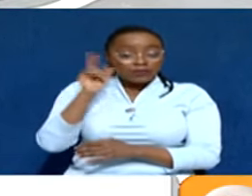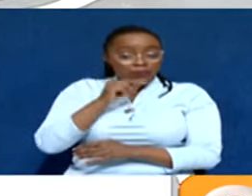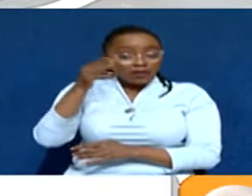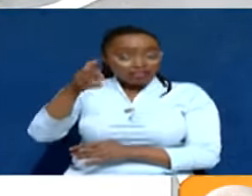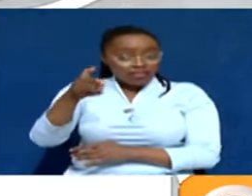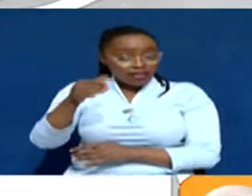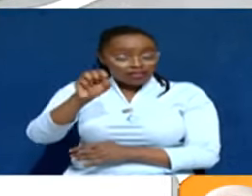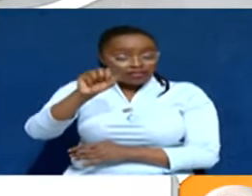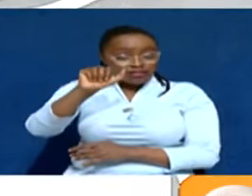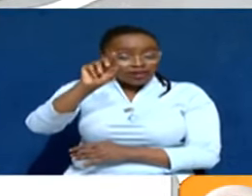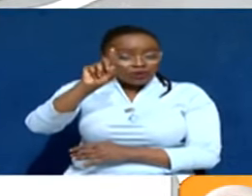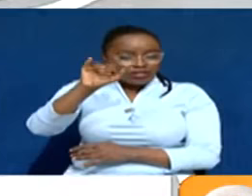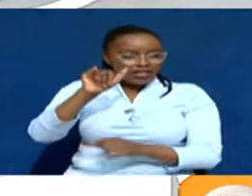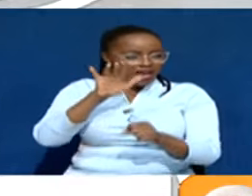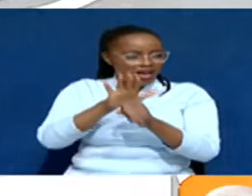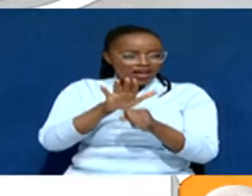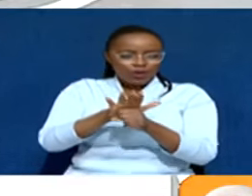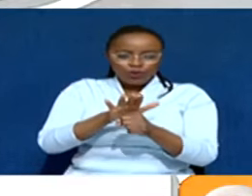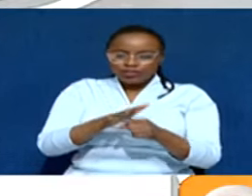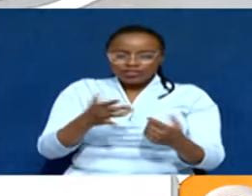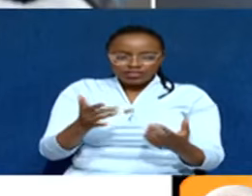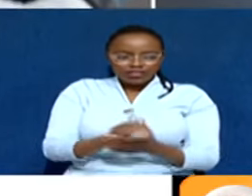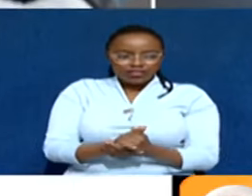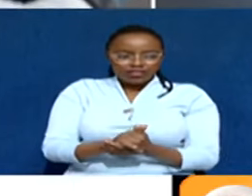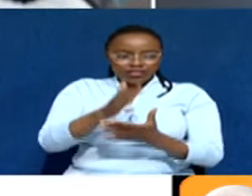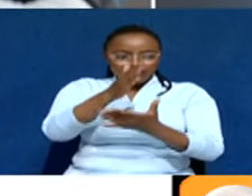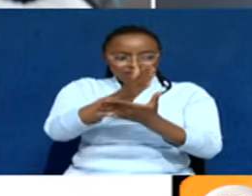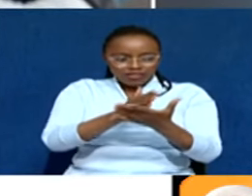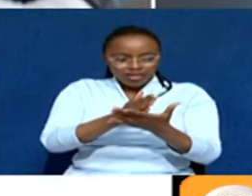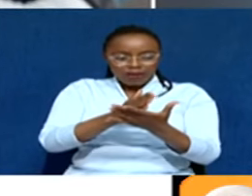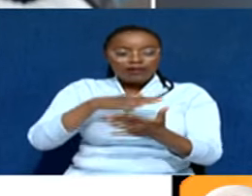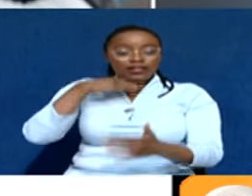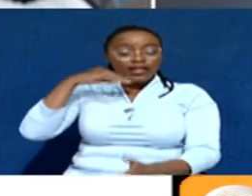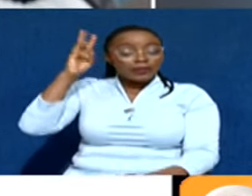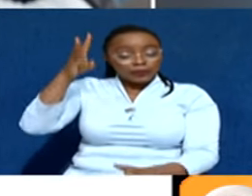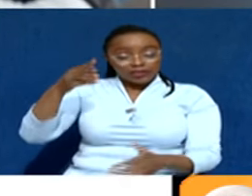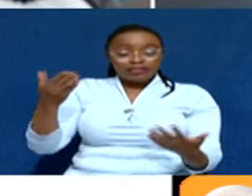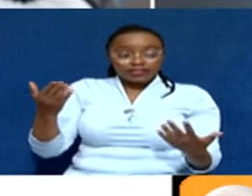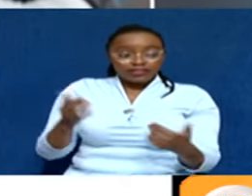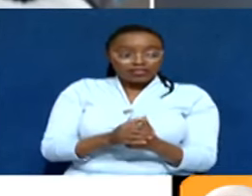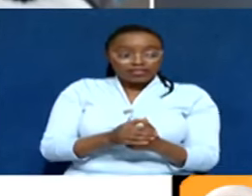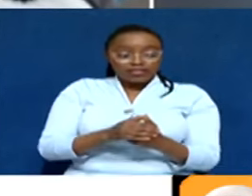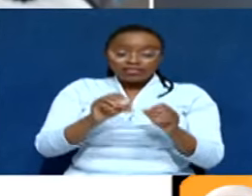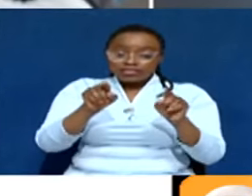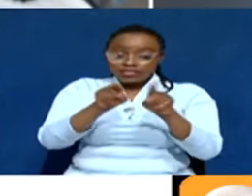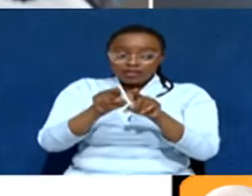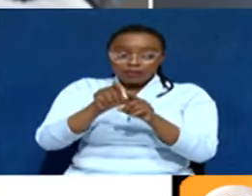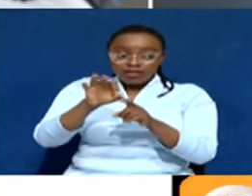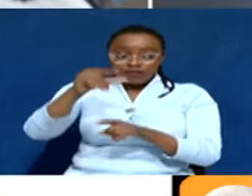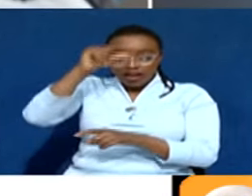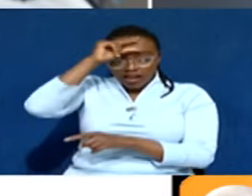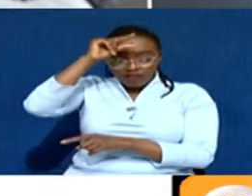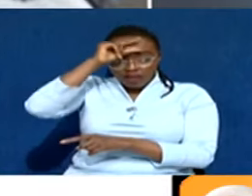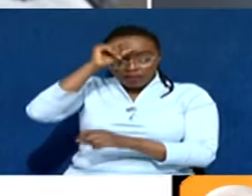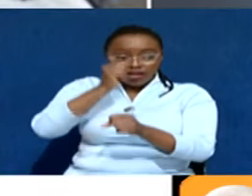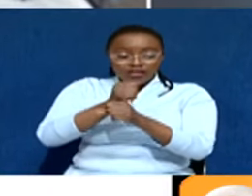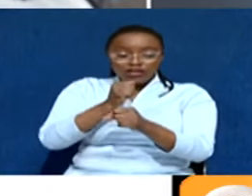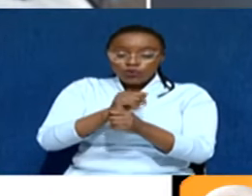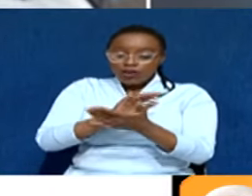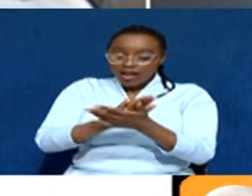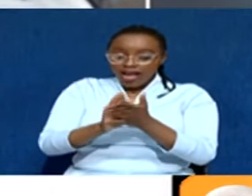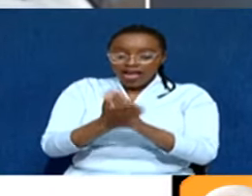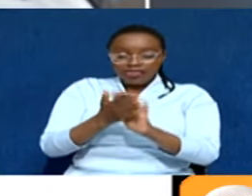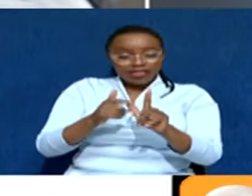many. So many. And some of them, they are going to die. And if this government is not going to do